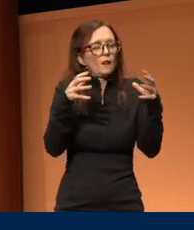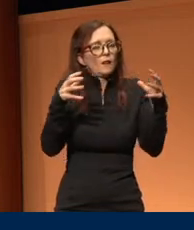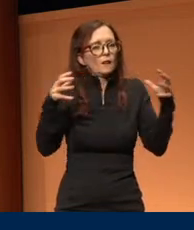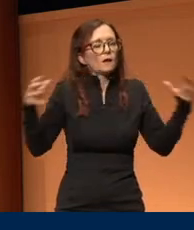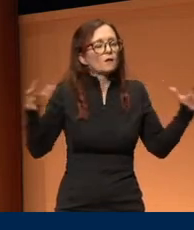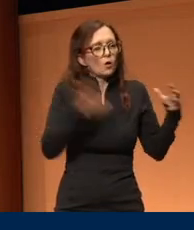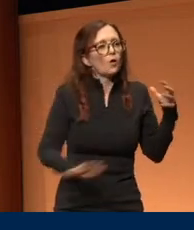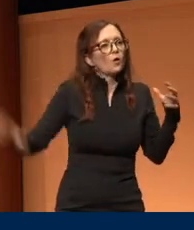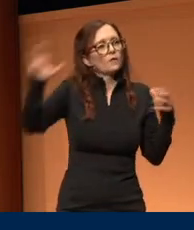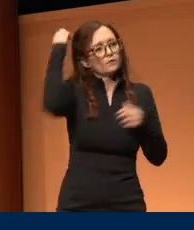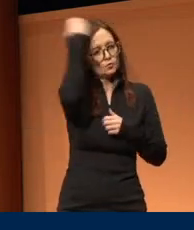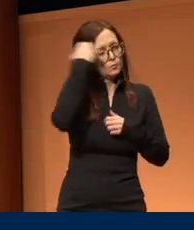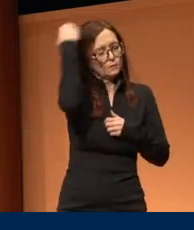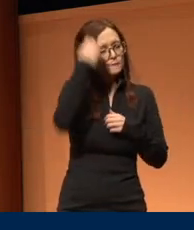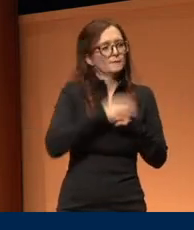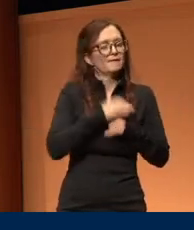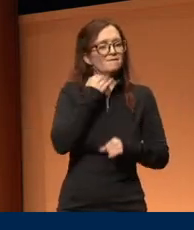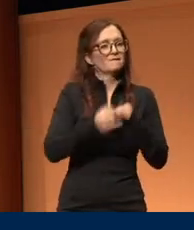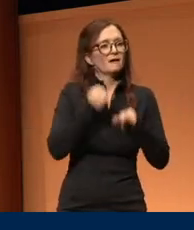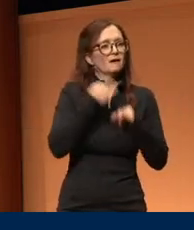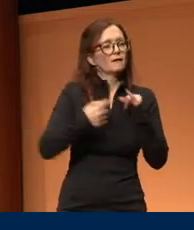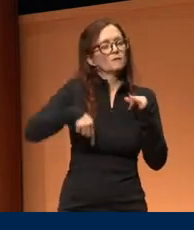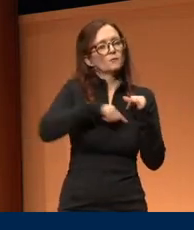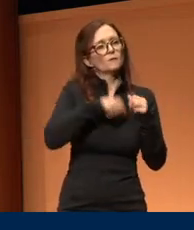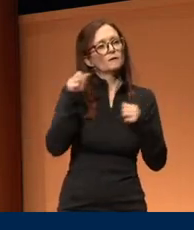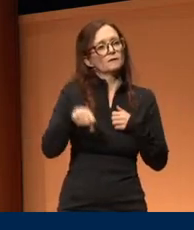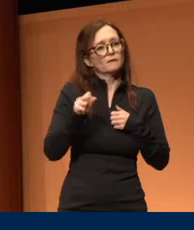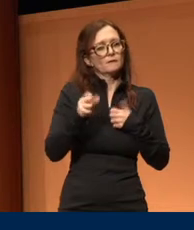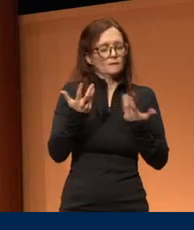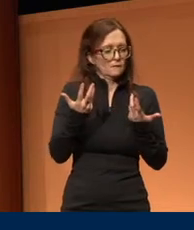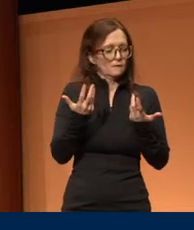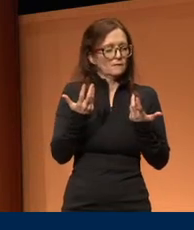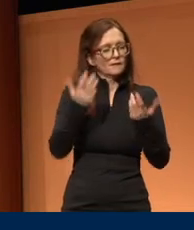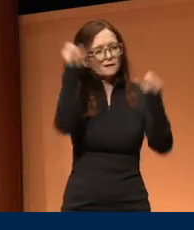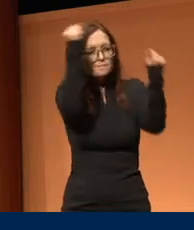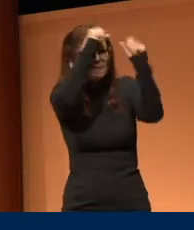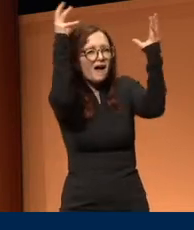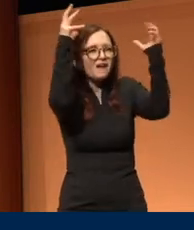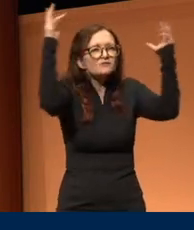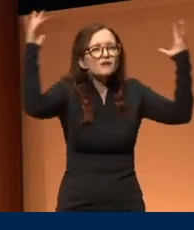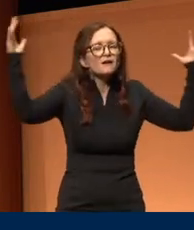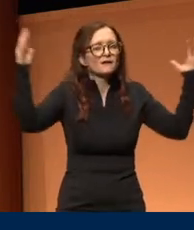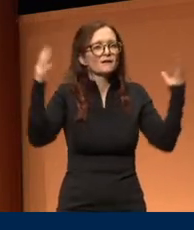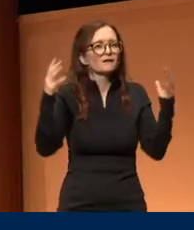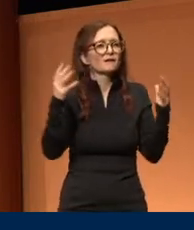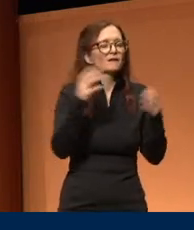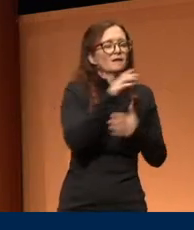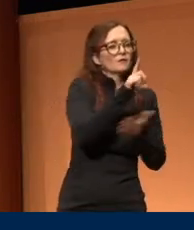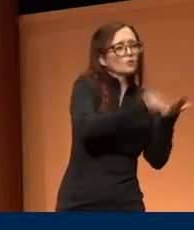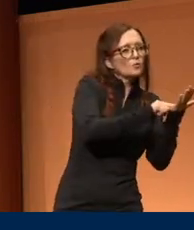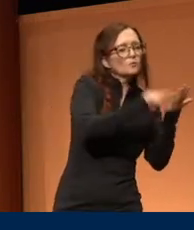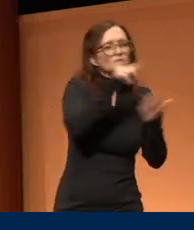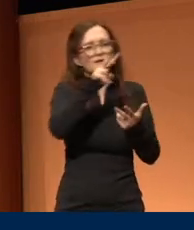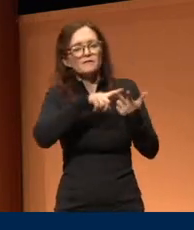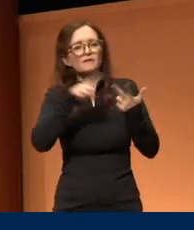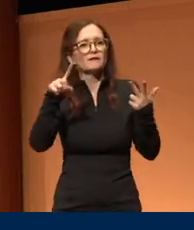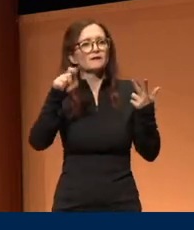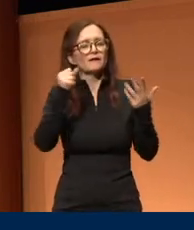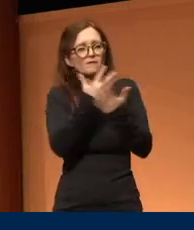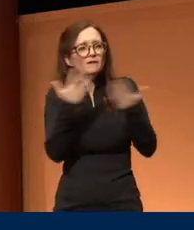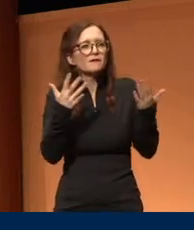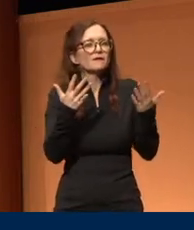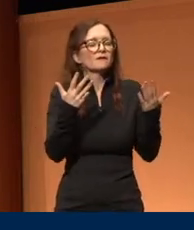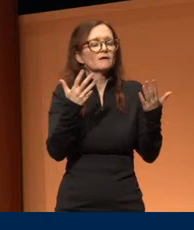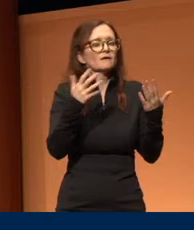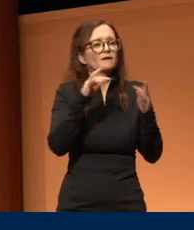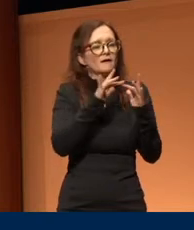Europe. Finally, if we can count on the power of imagination as mediated through the media and institutions to make a group of